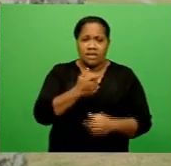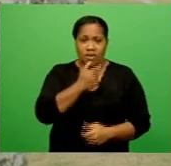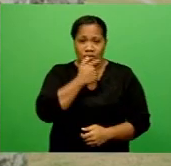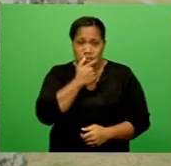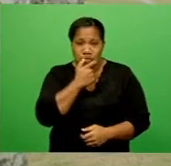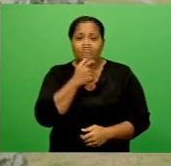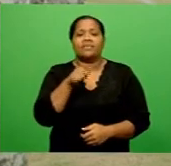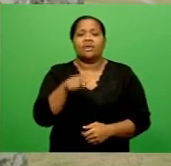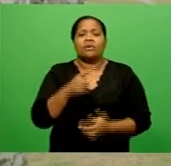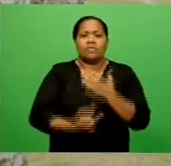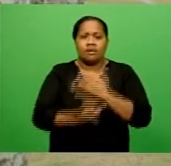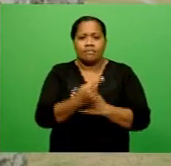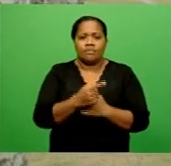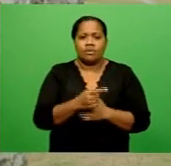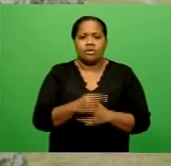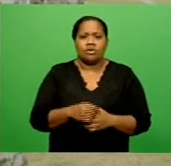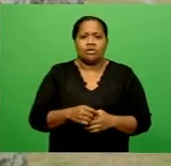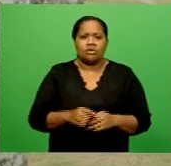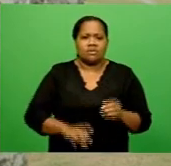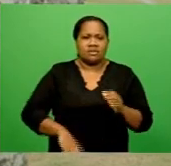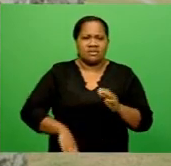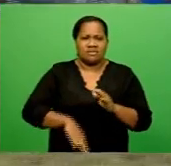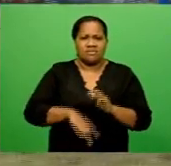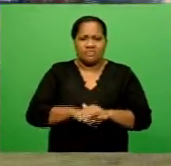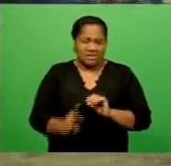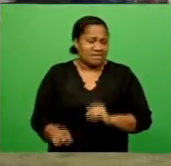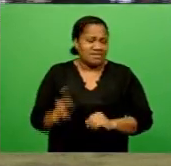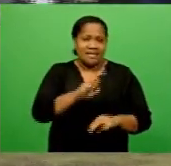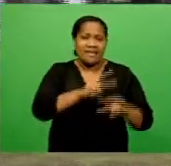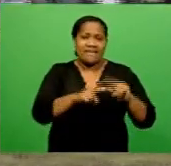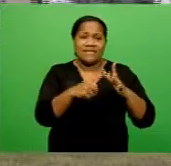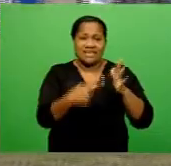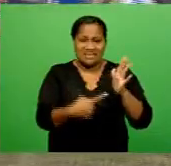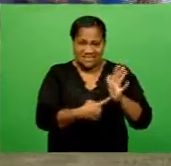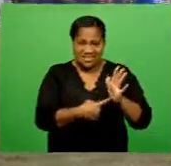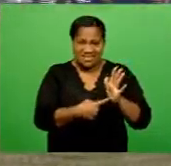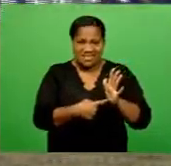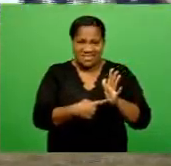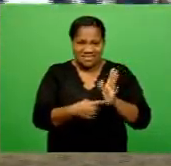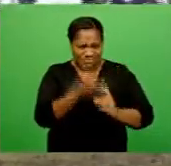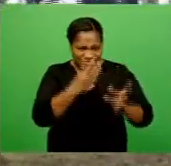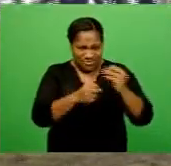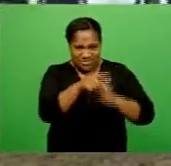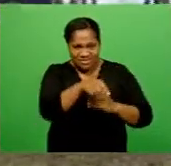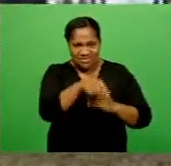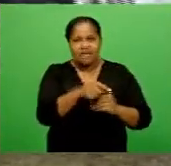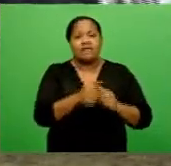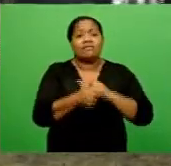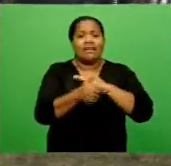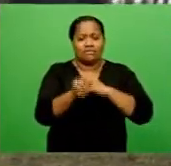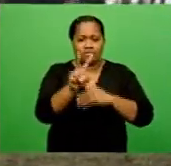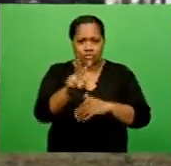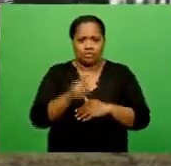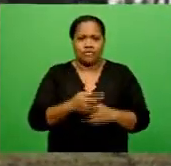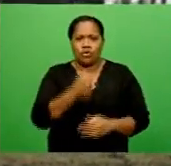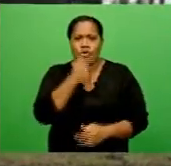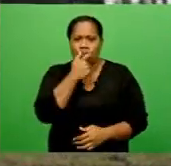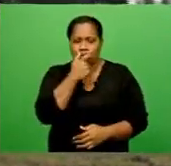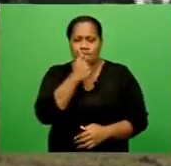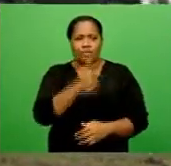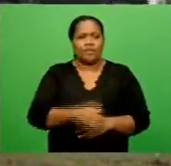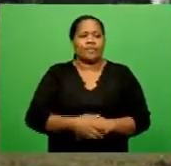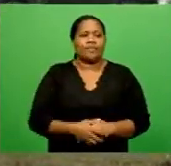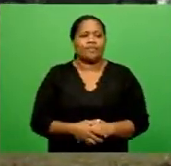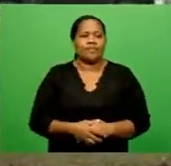board to be fully accredited for FIT accreditation level 2. Getting the relevant accreditation would be a step closer to the